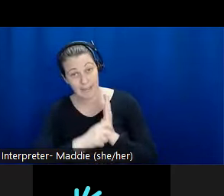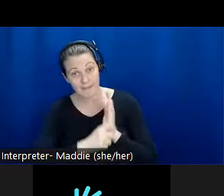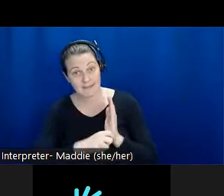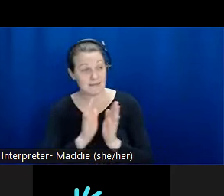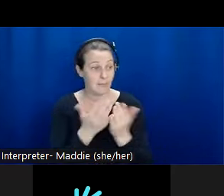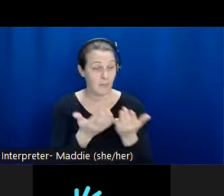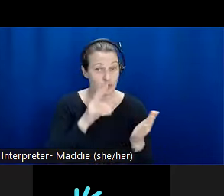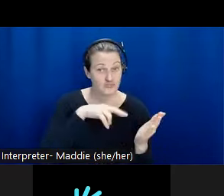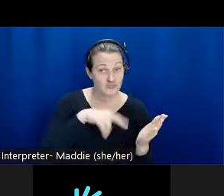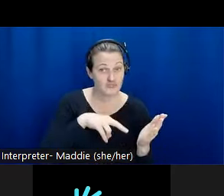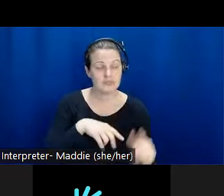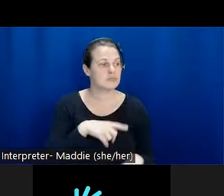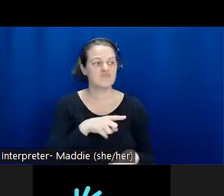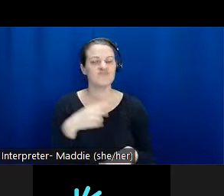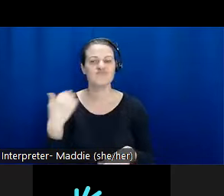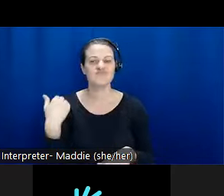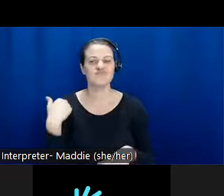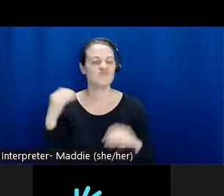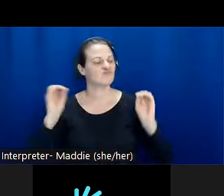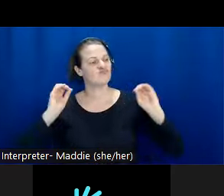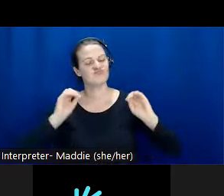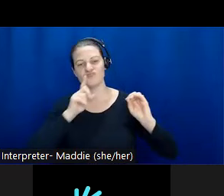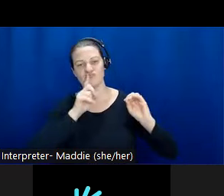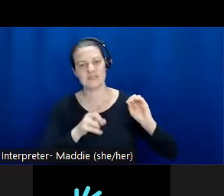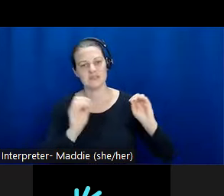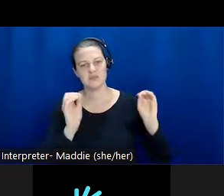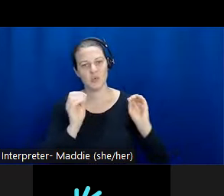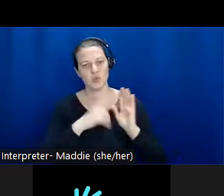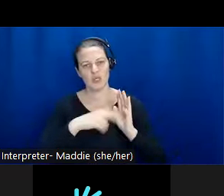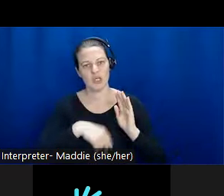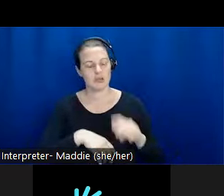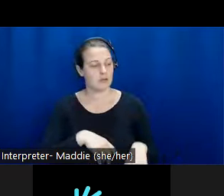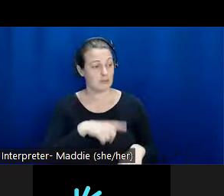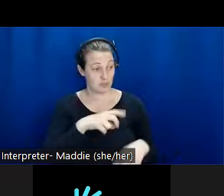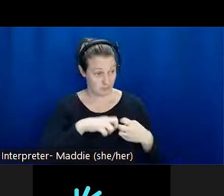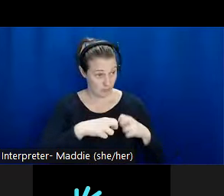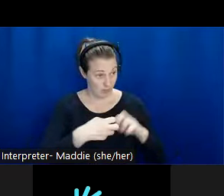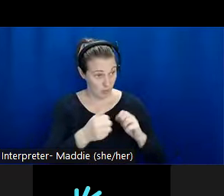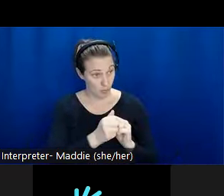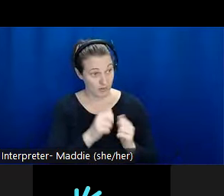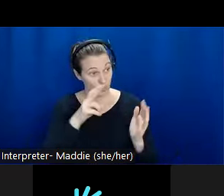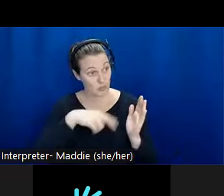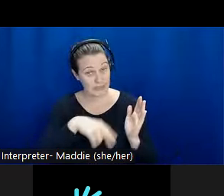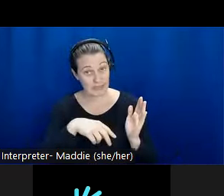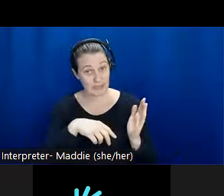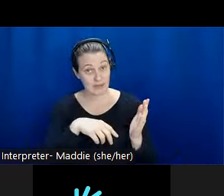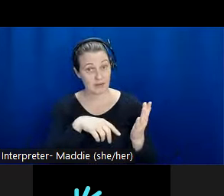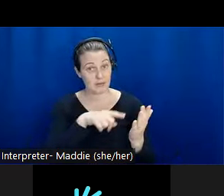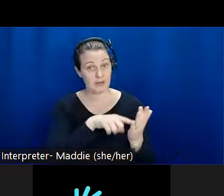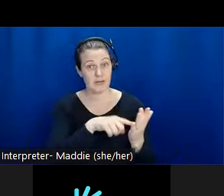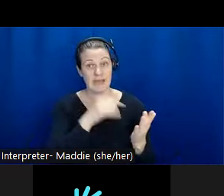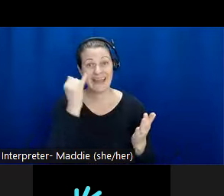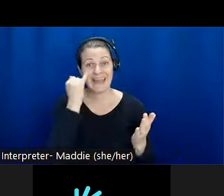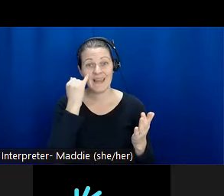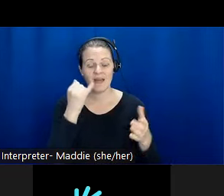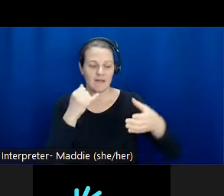novels, or were you never an avid reader? Do you have issues with spot reading, which means reading the ingredients on a